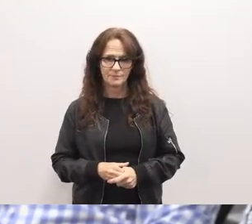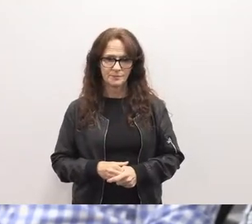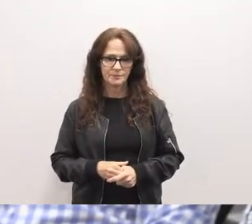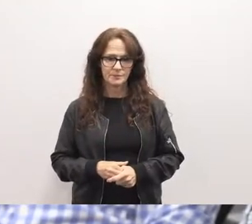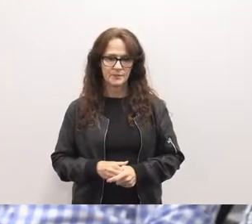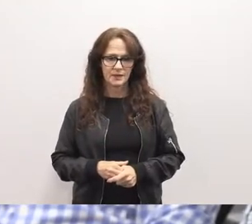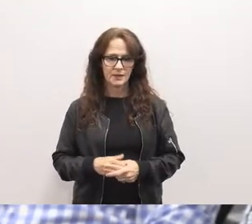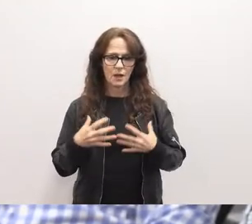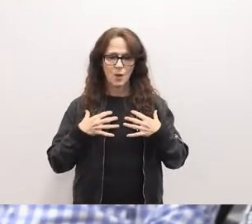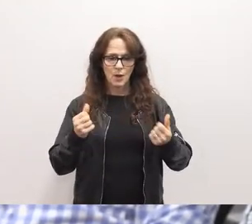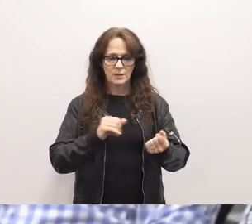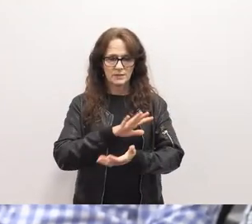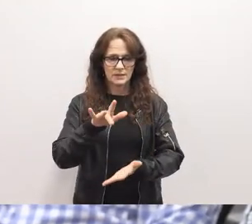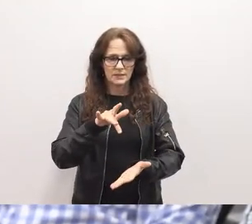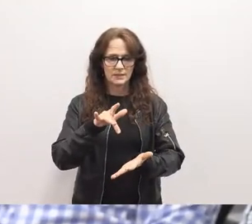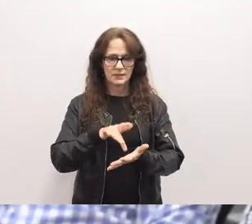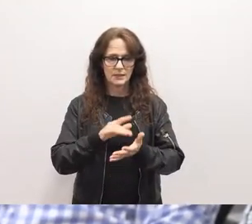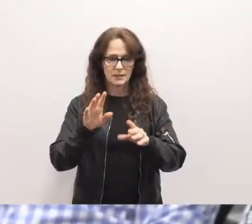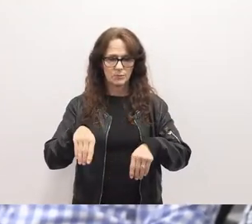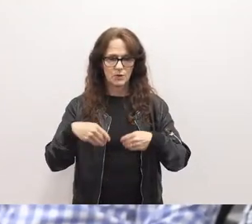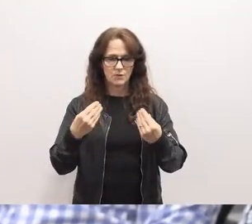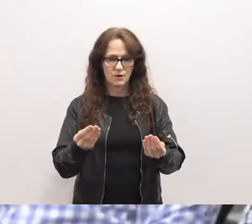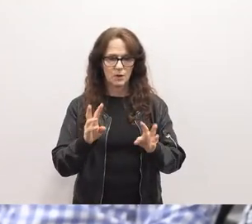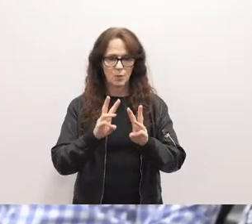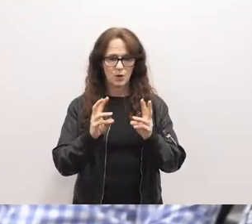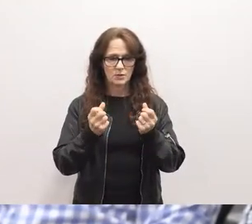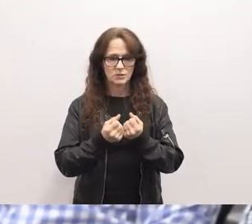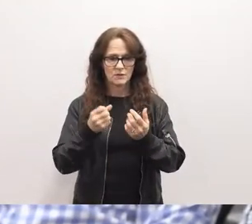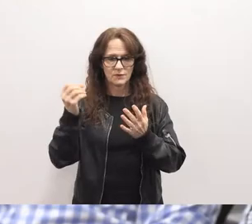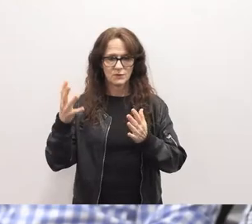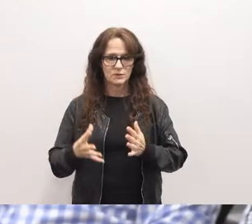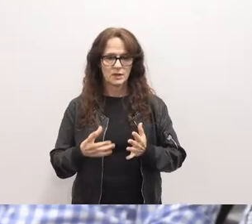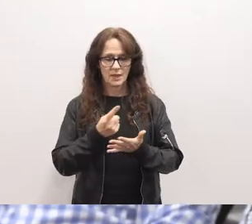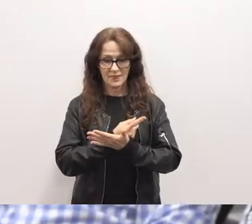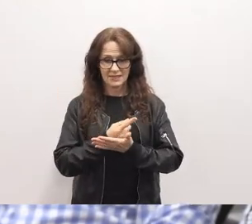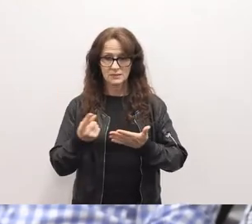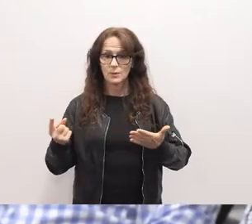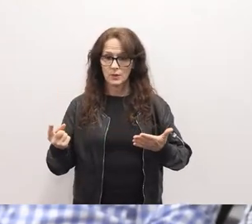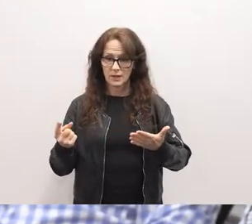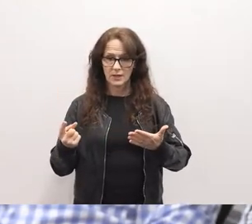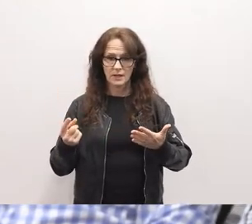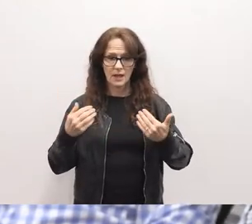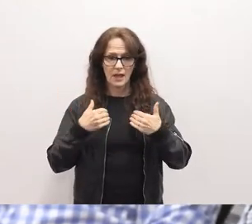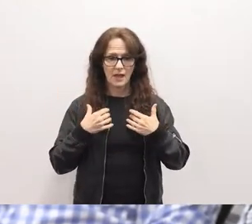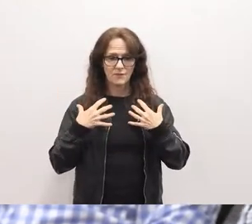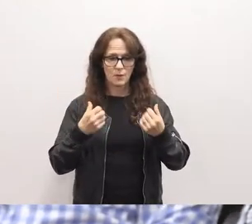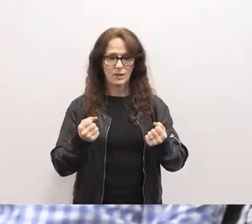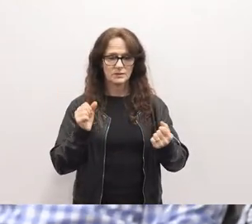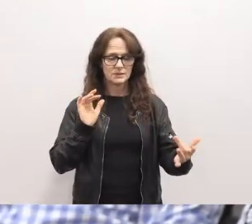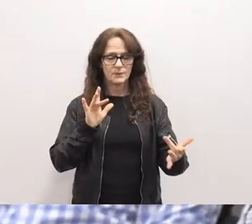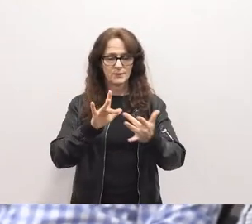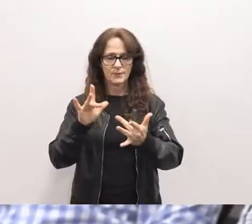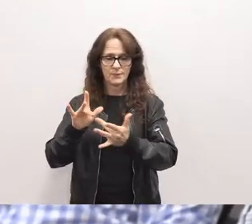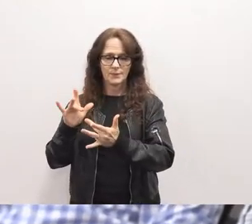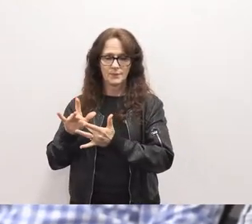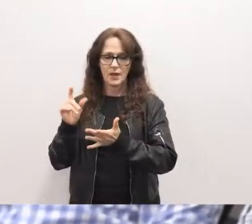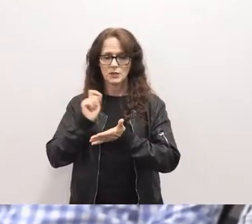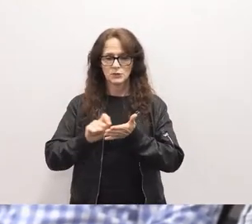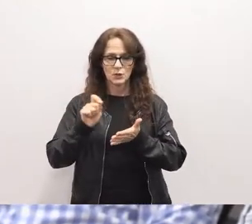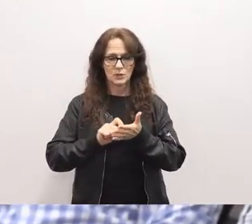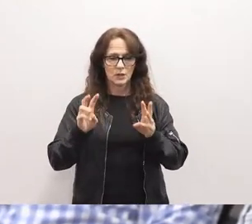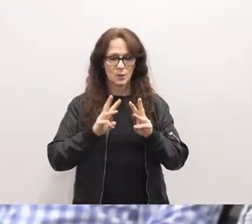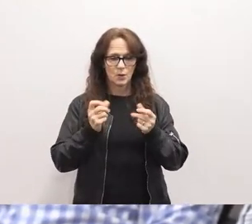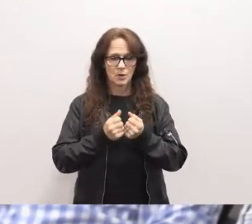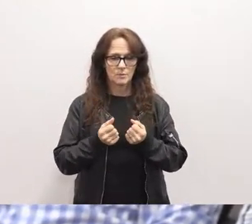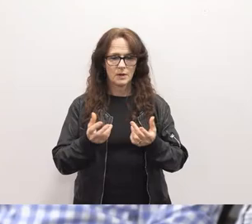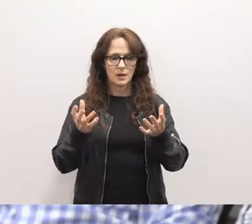Our Wellness Center has been providing us with workshops for the students. For this week, we have a wellness outreach, journaling workshop,